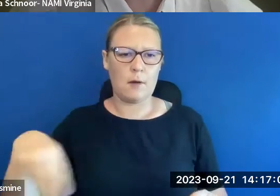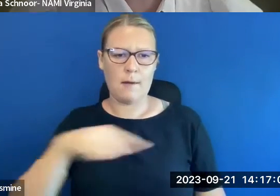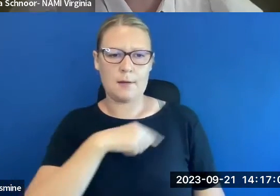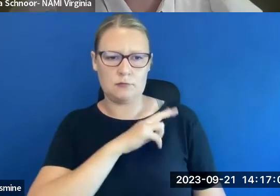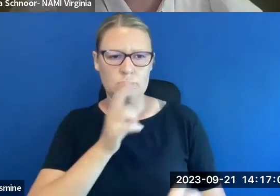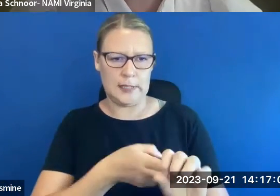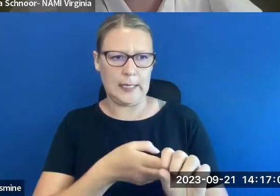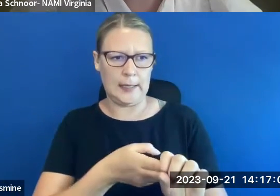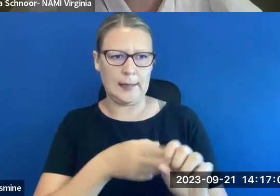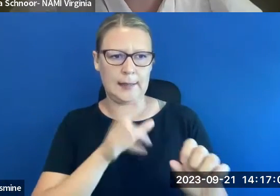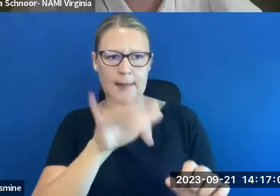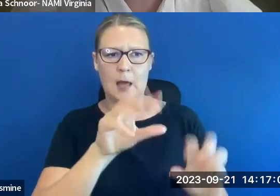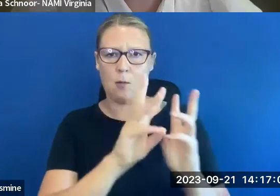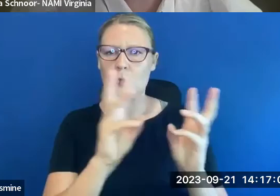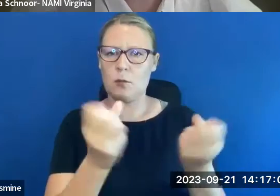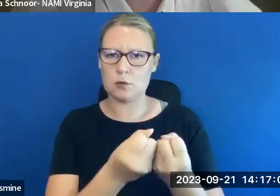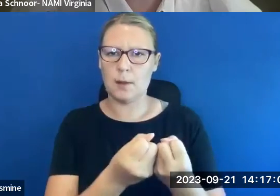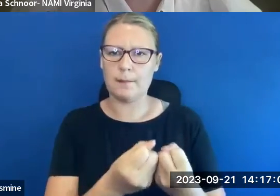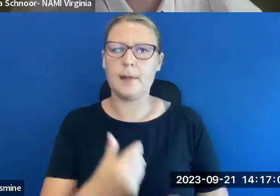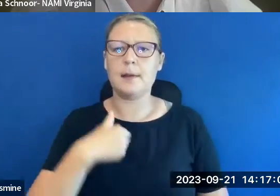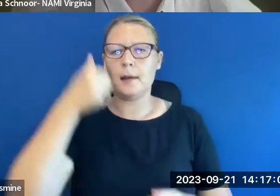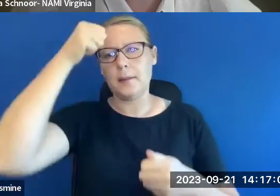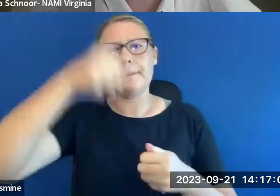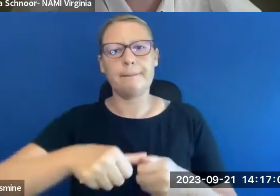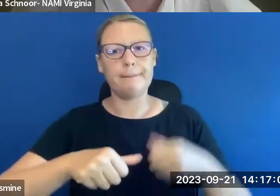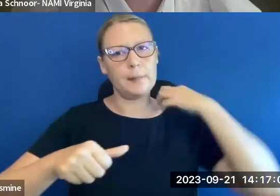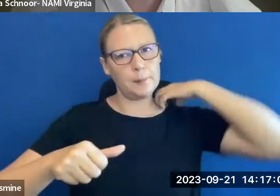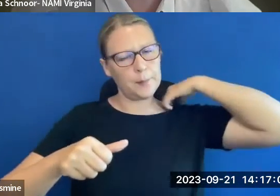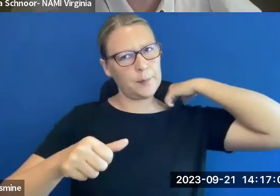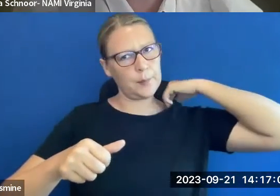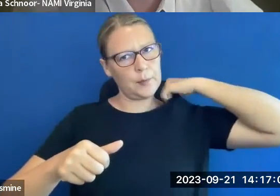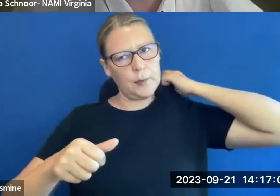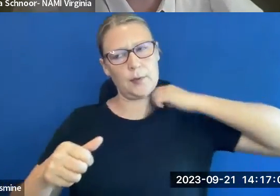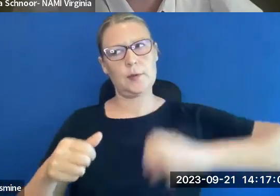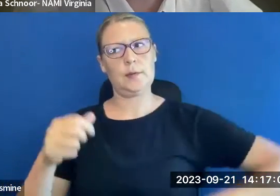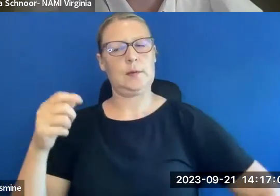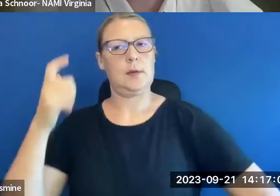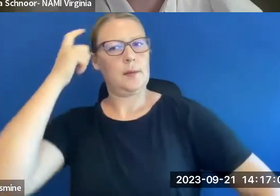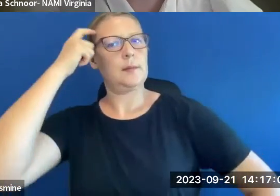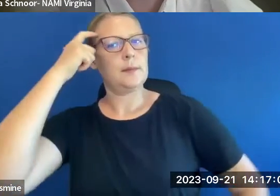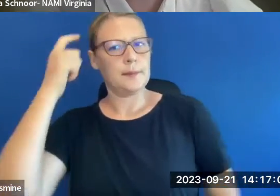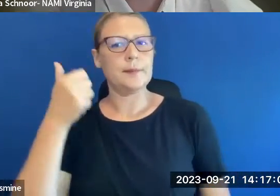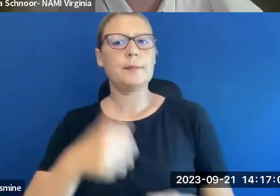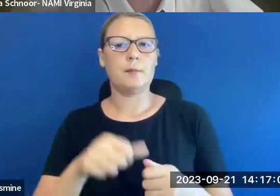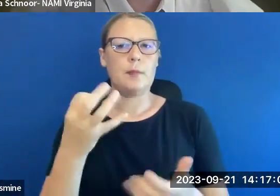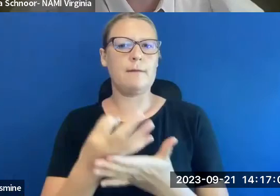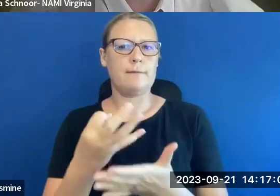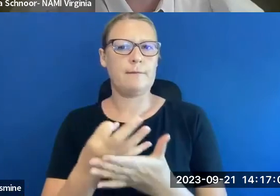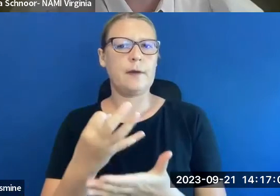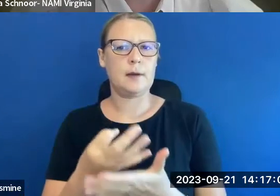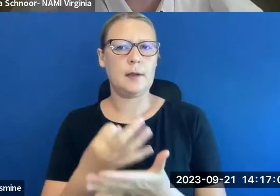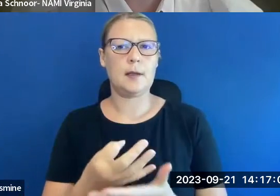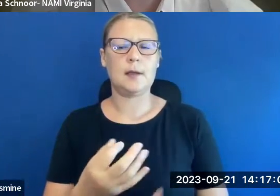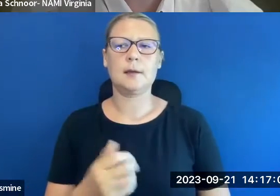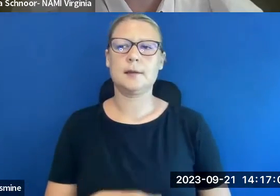And I think the one thing I recall about that is the funding. One of the hard parts about sometimes bringing